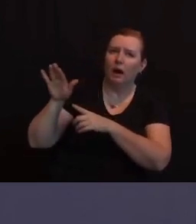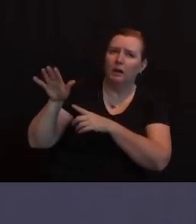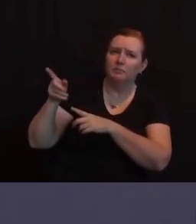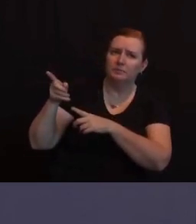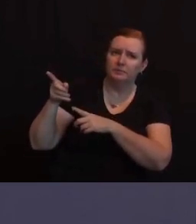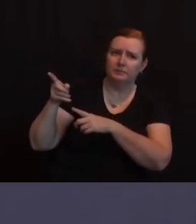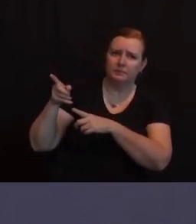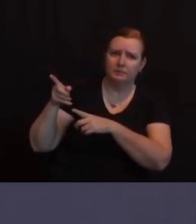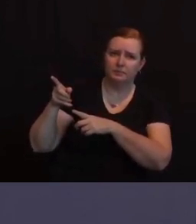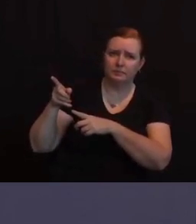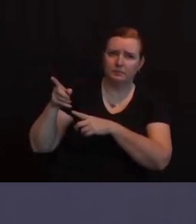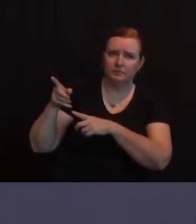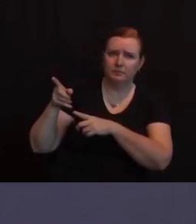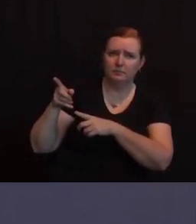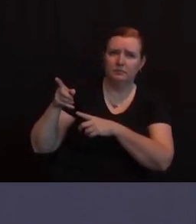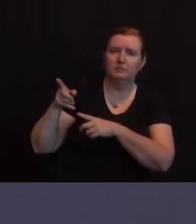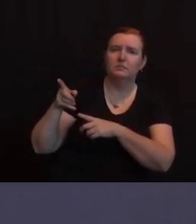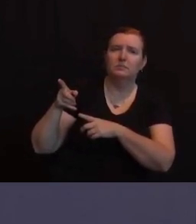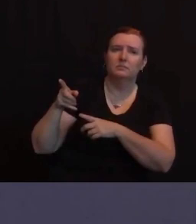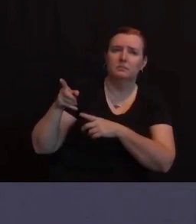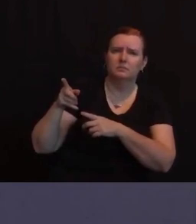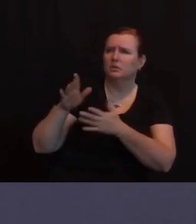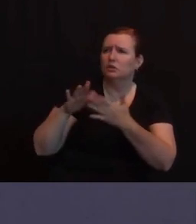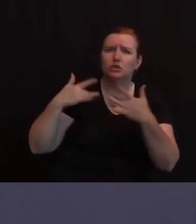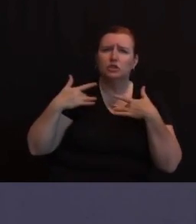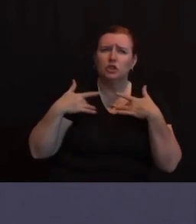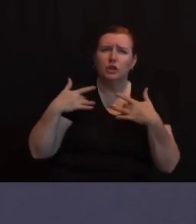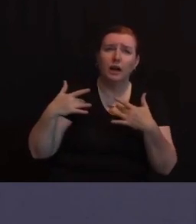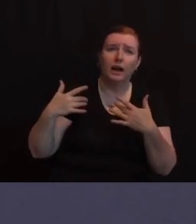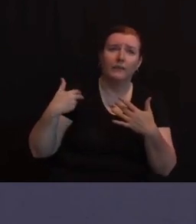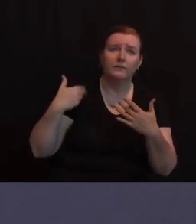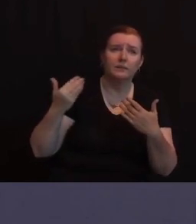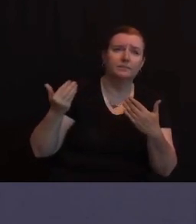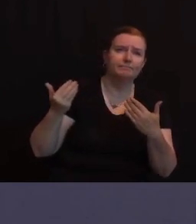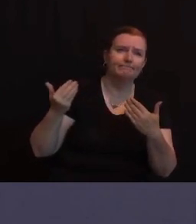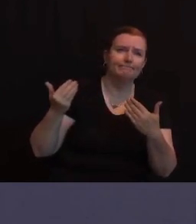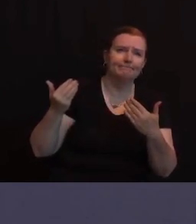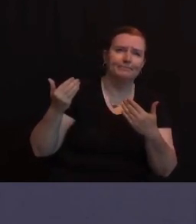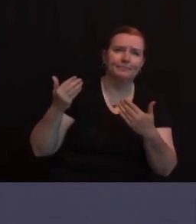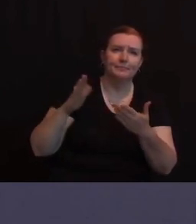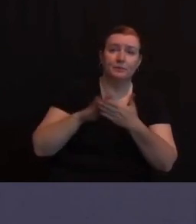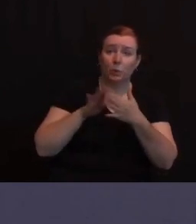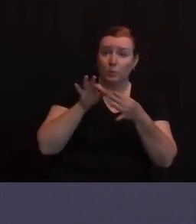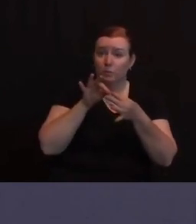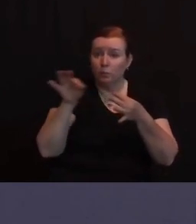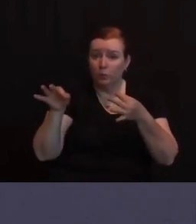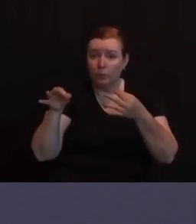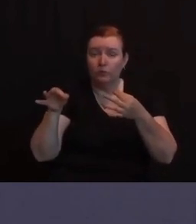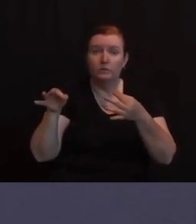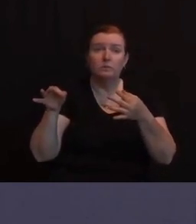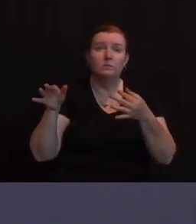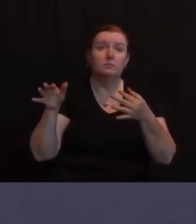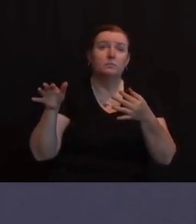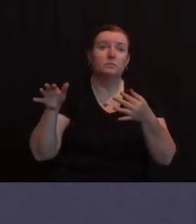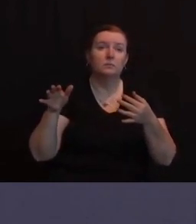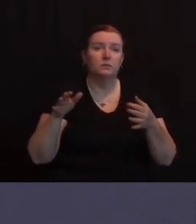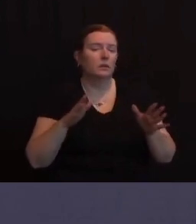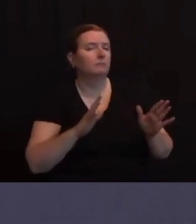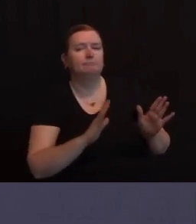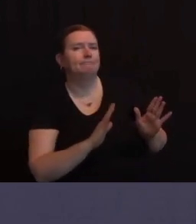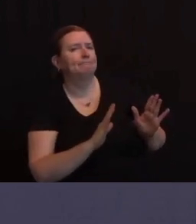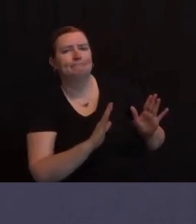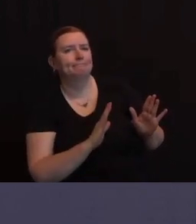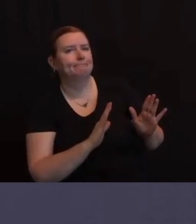that you have these concerns and you have these proposals to delay opening a school? Yeah, so there's I don't know when we'll have any further guidance,